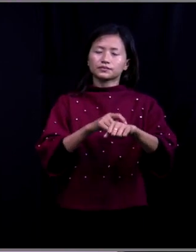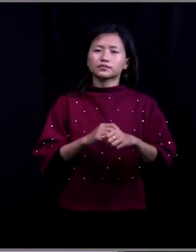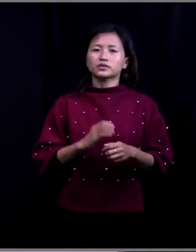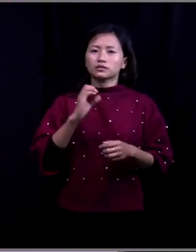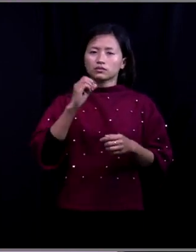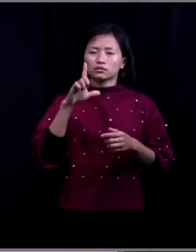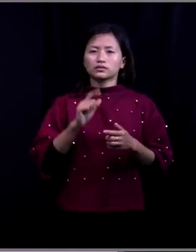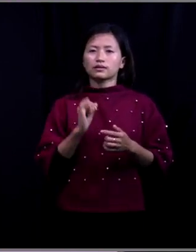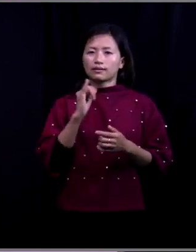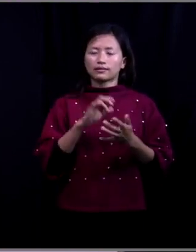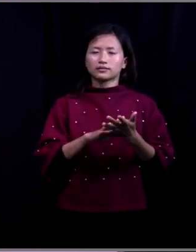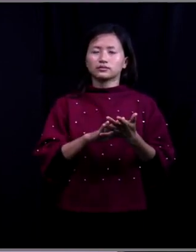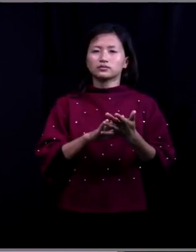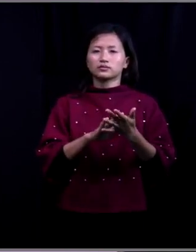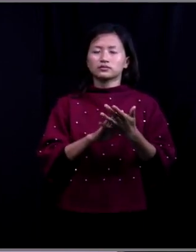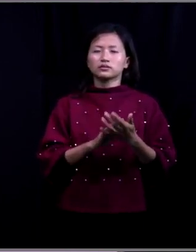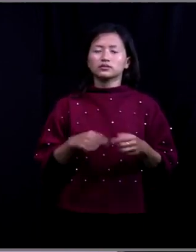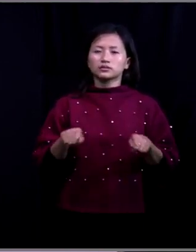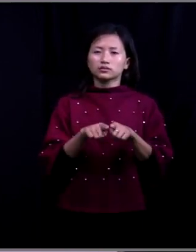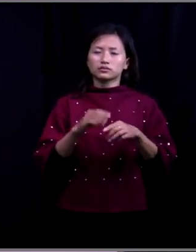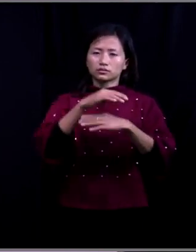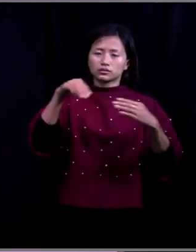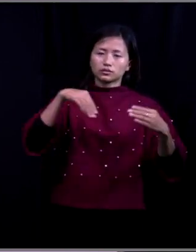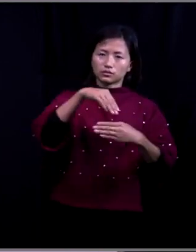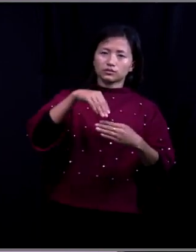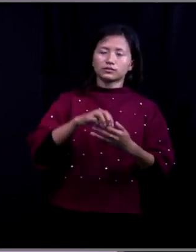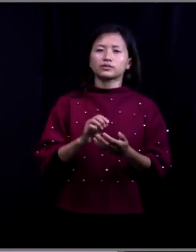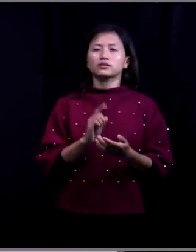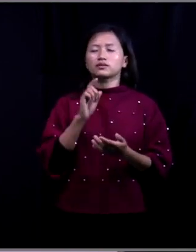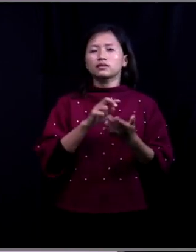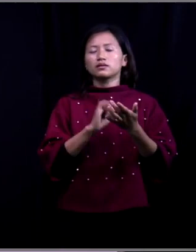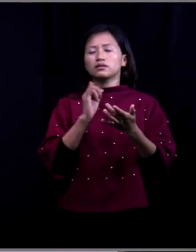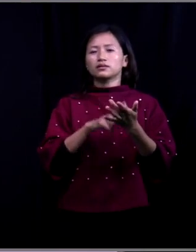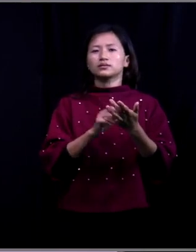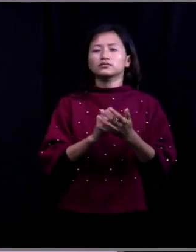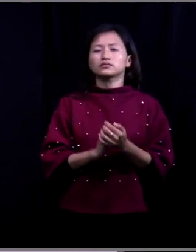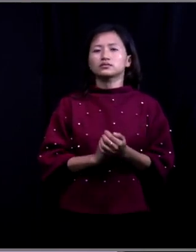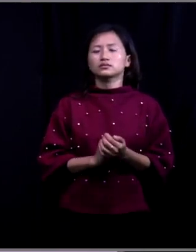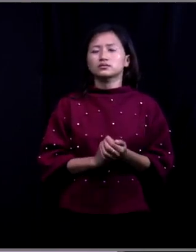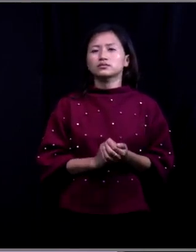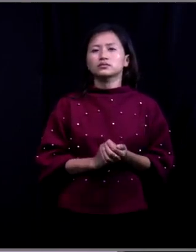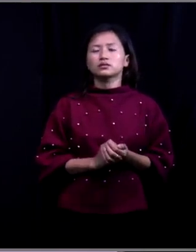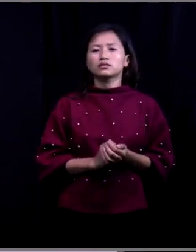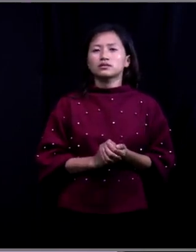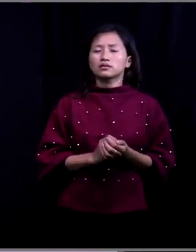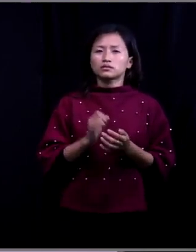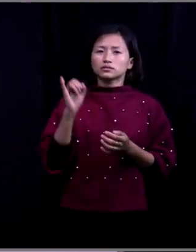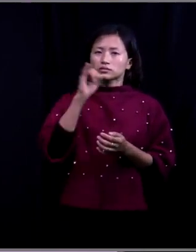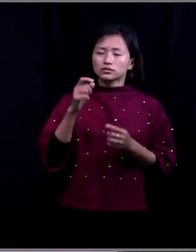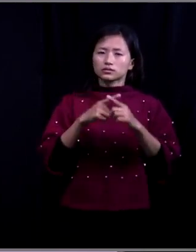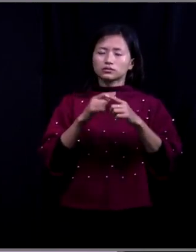is surrounded by 6 sodium ions. So the ratio of sodium to chloride ions is 6:6, or